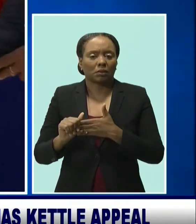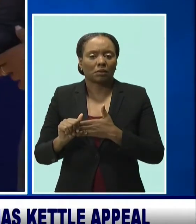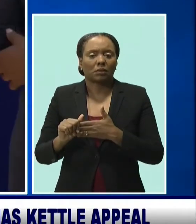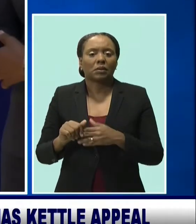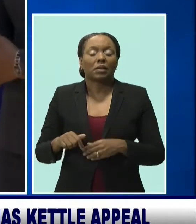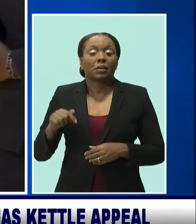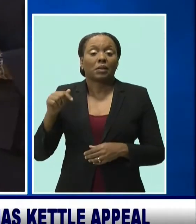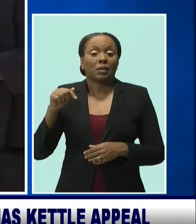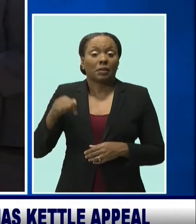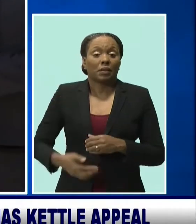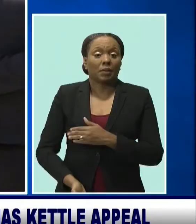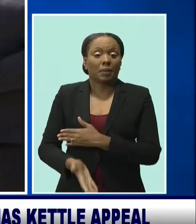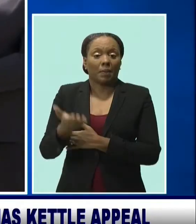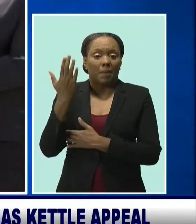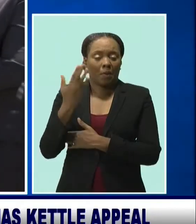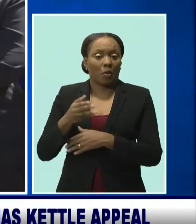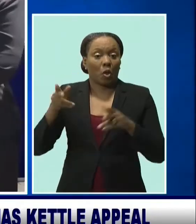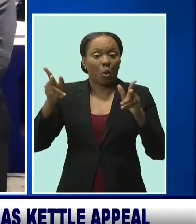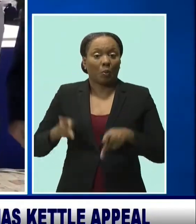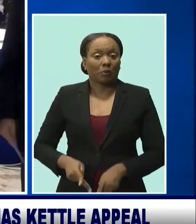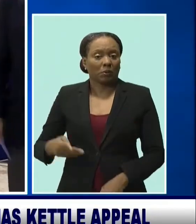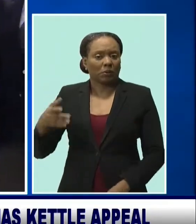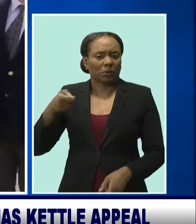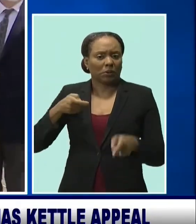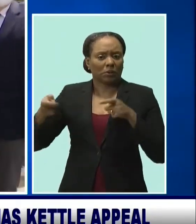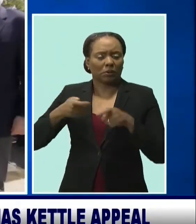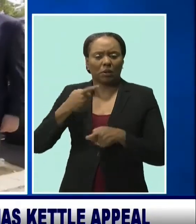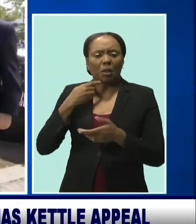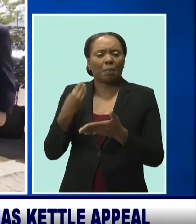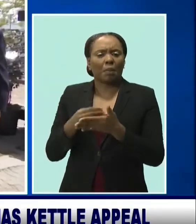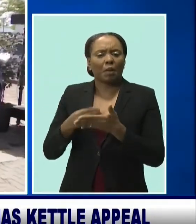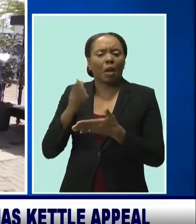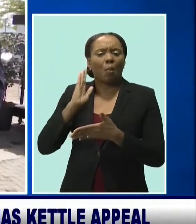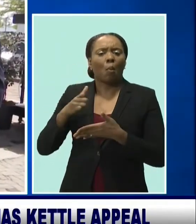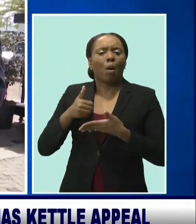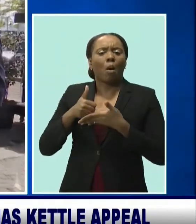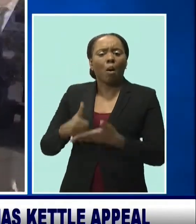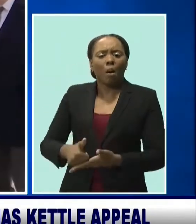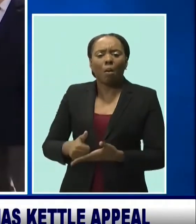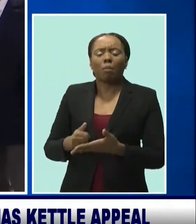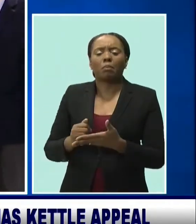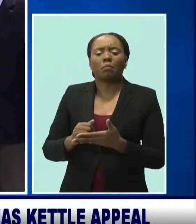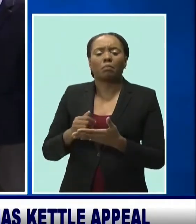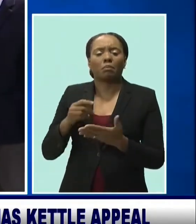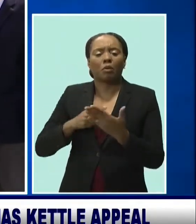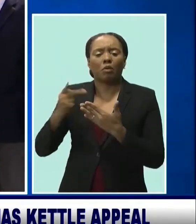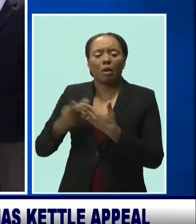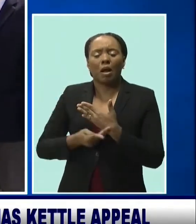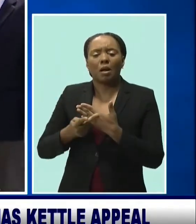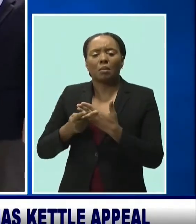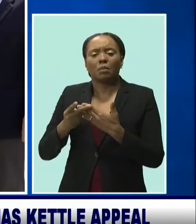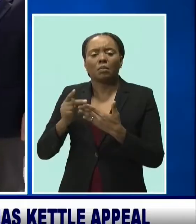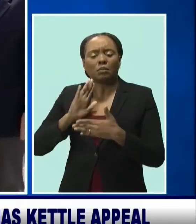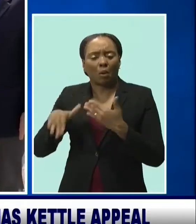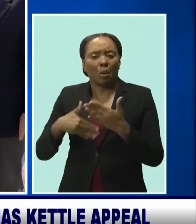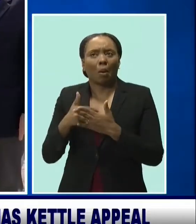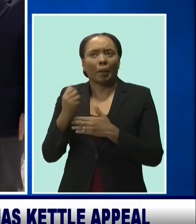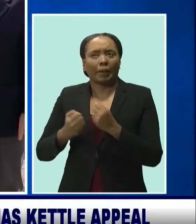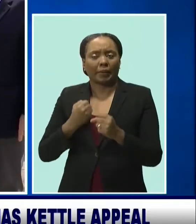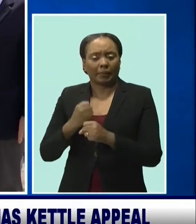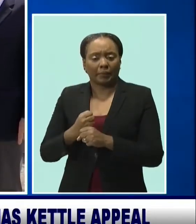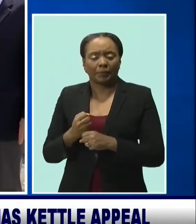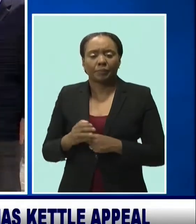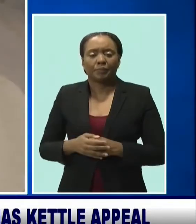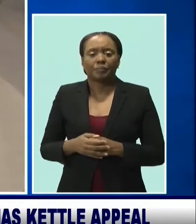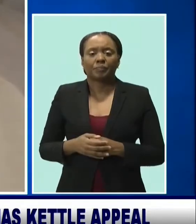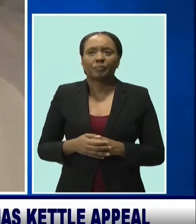Army's Board Advisor Chair, Paul Bernstein, said the funding will go towards assisting with year-round programs. I